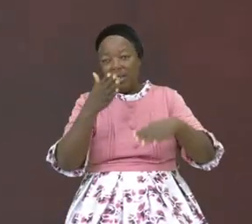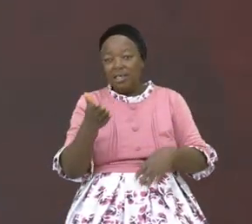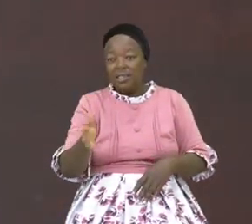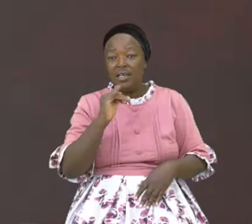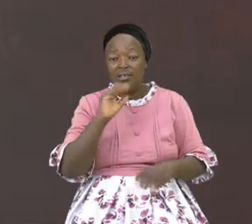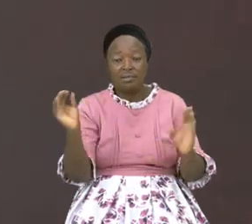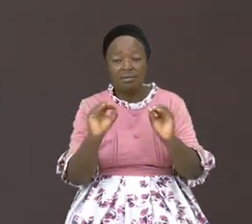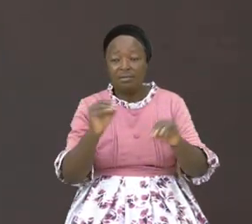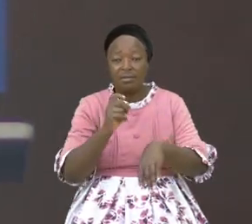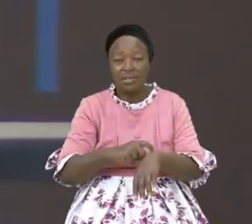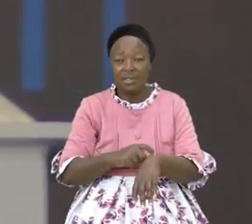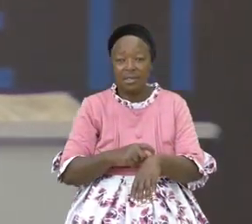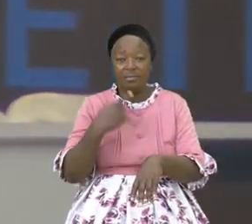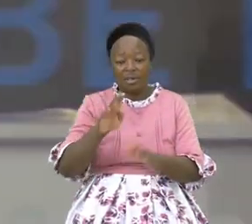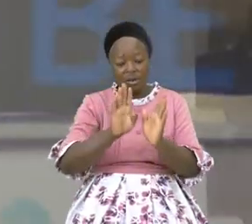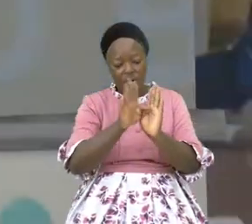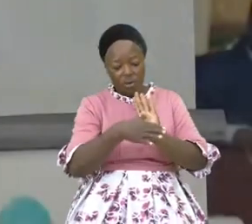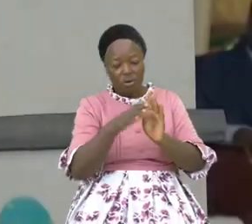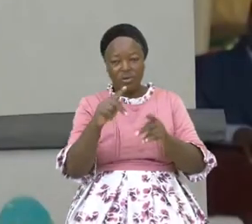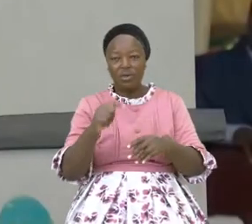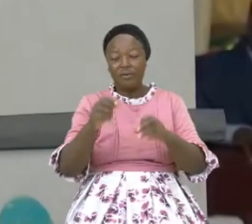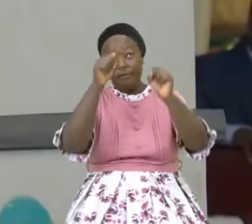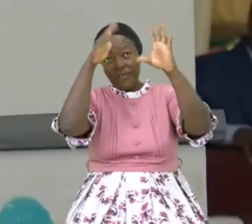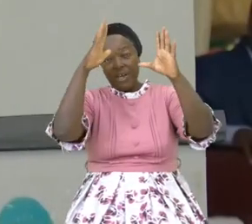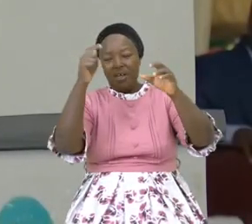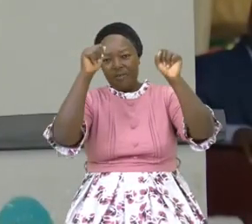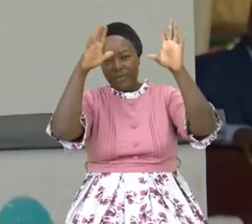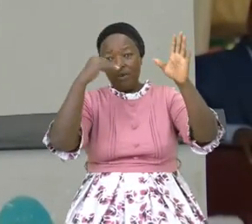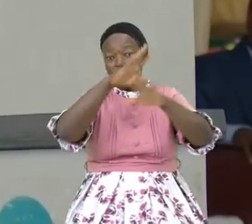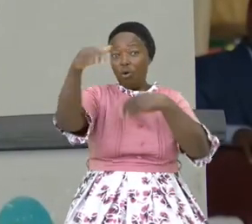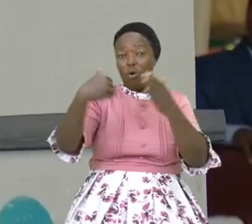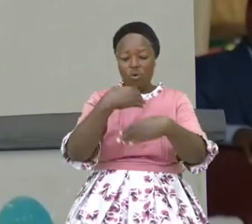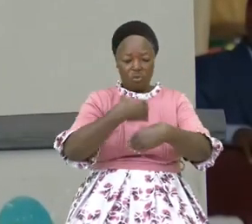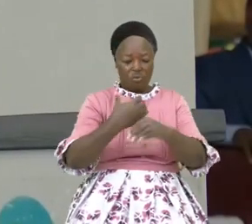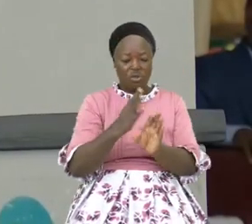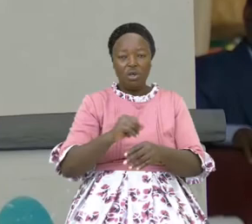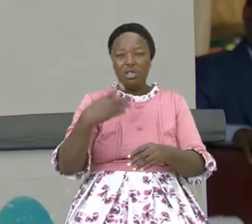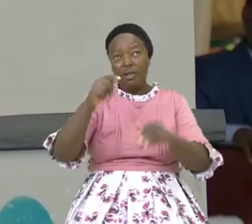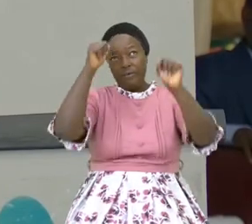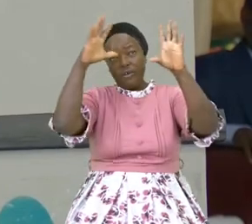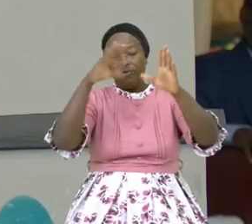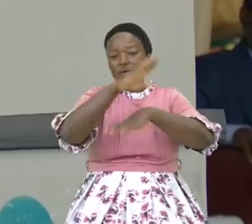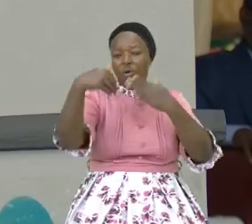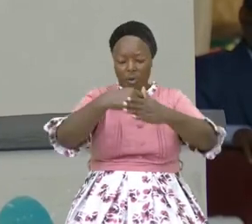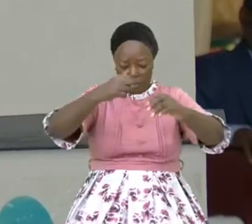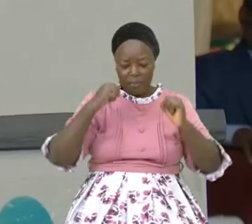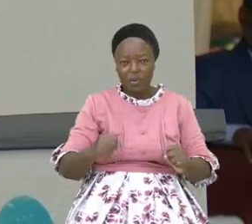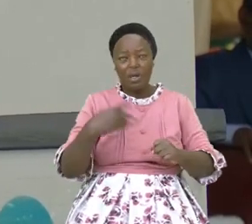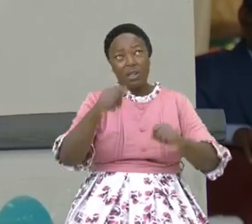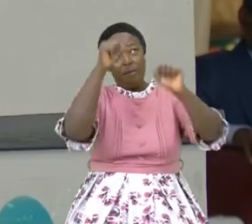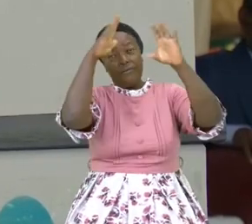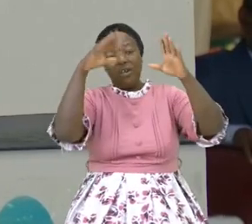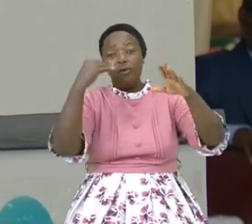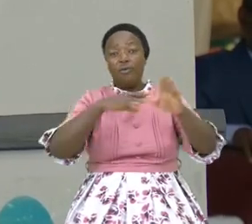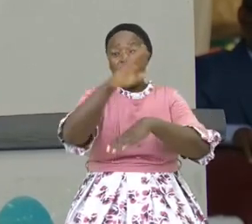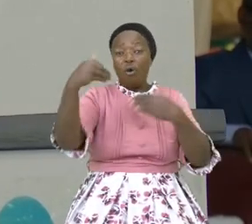time. The door to the Father of all creation, the Father of all power, and the Father